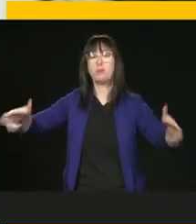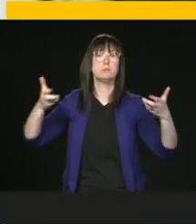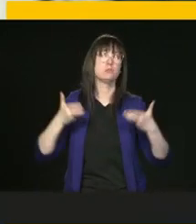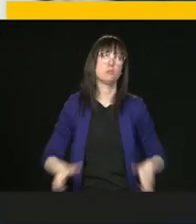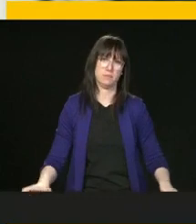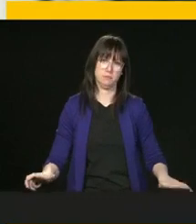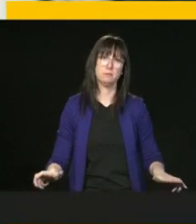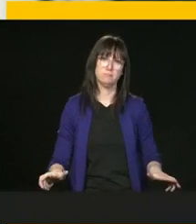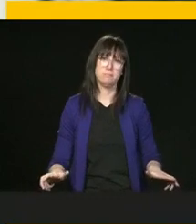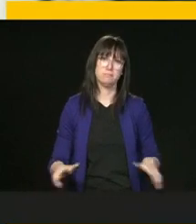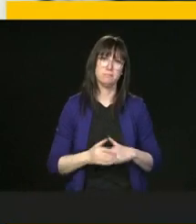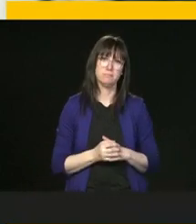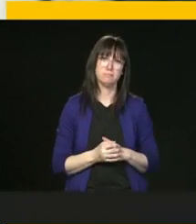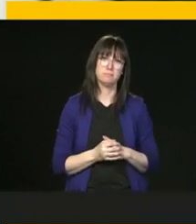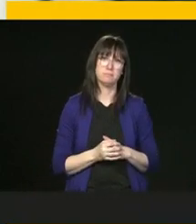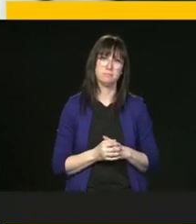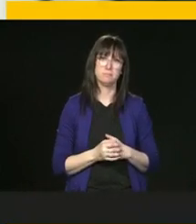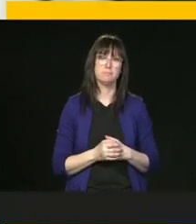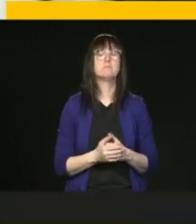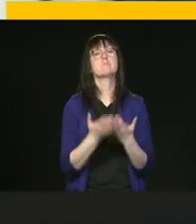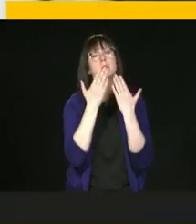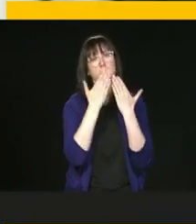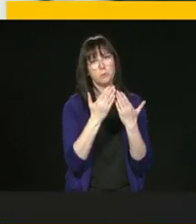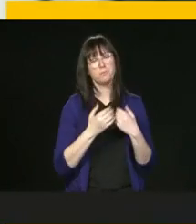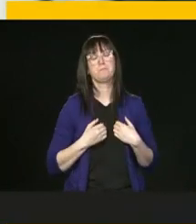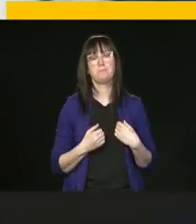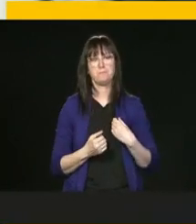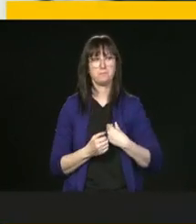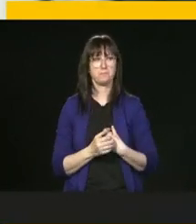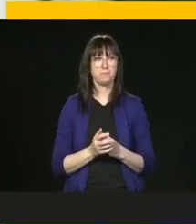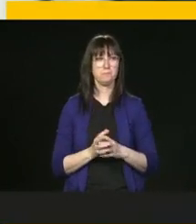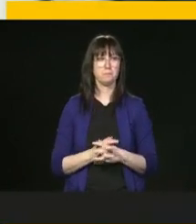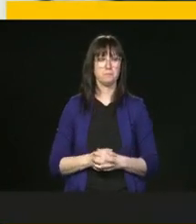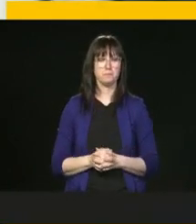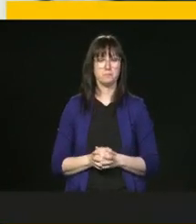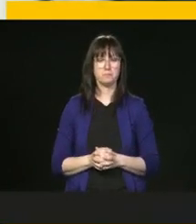of us safe as well. Merci tout le monde.